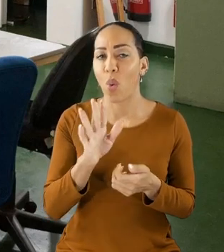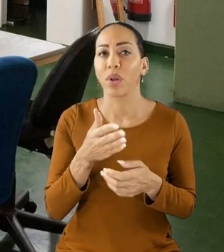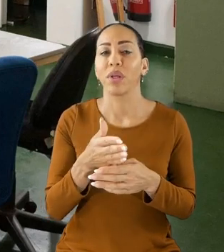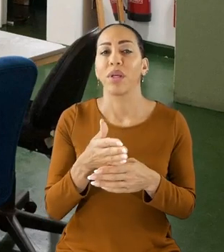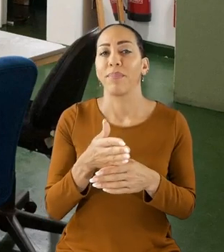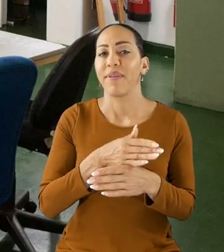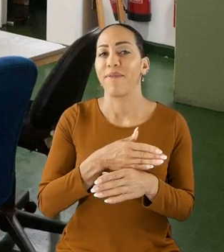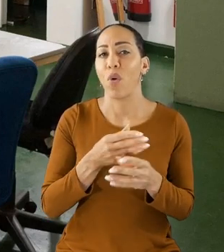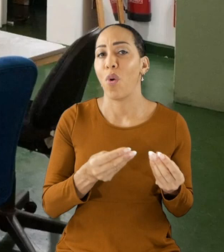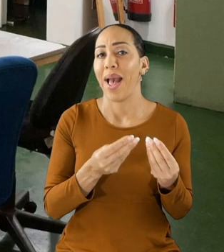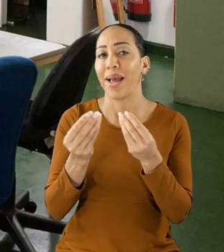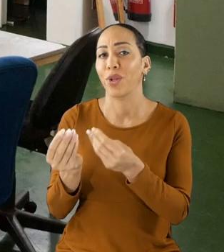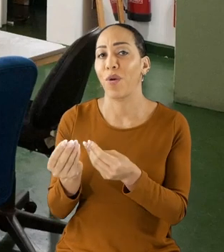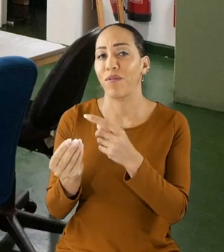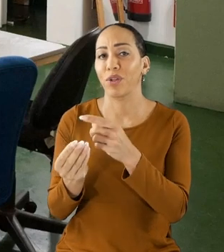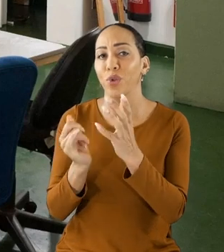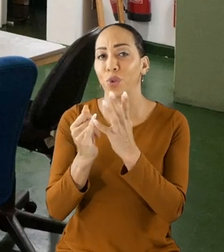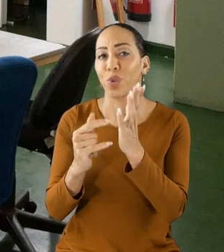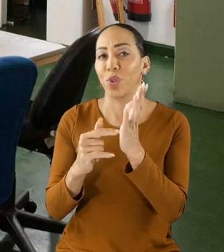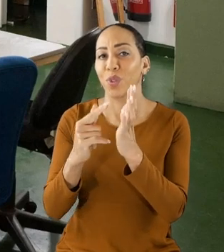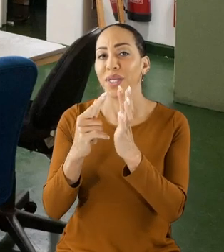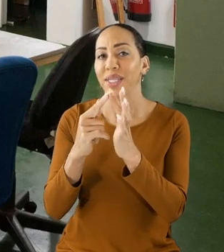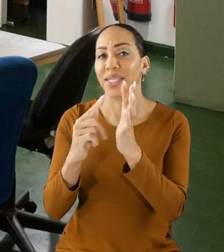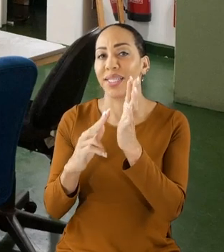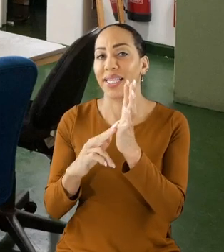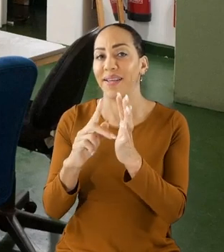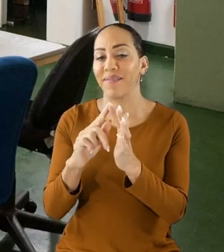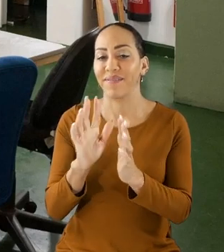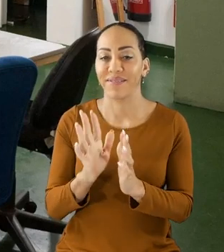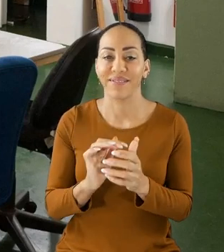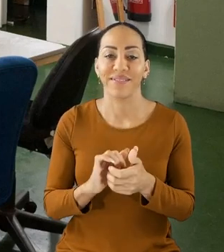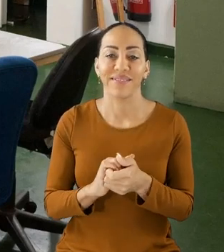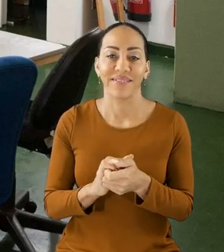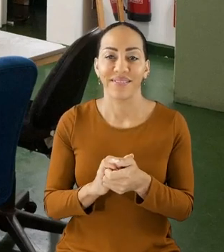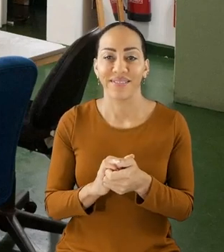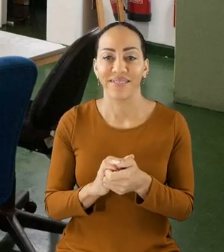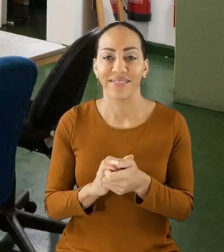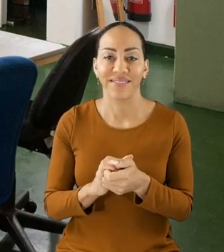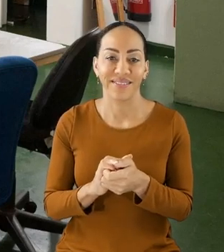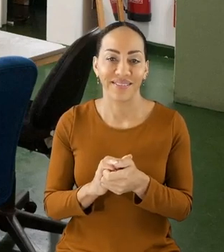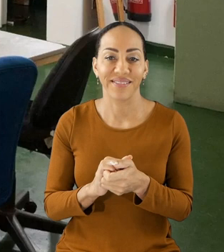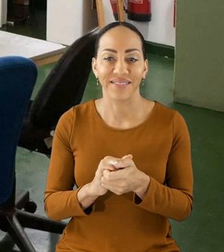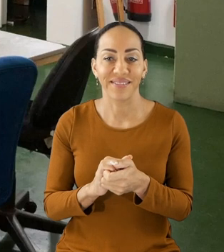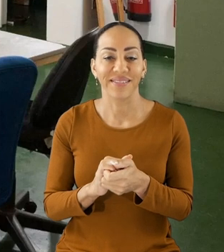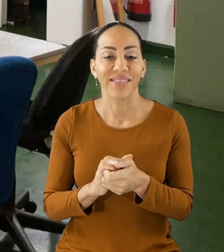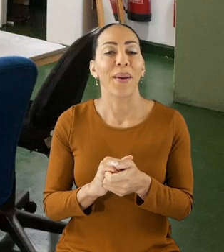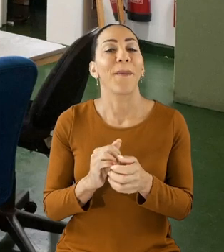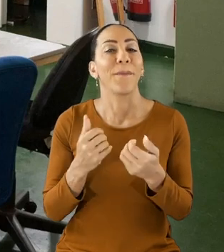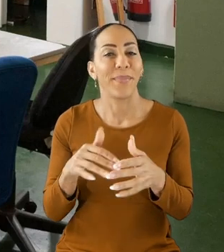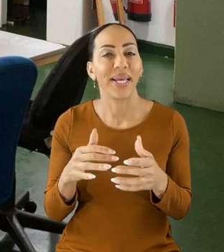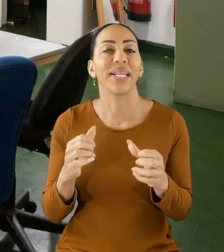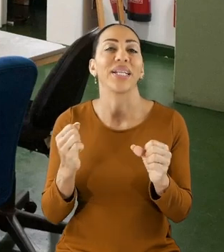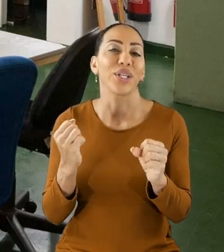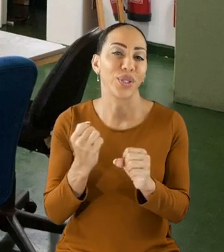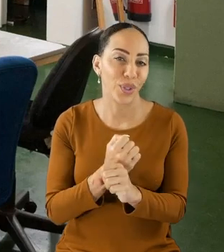wanted to say one other quick thing was before we hand over to Steve. I was going to do sort of, we have done